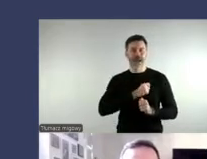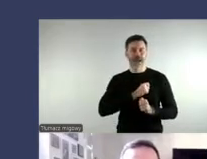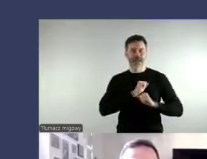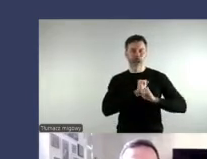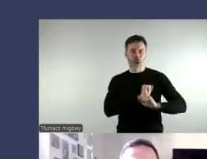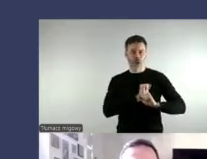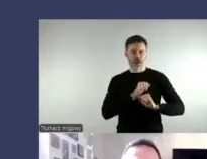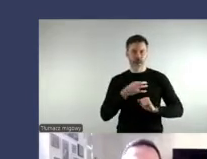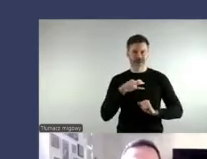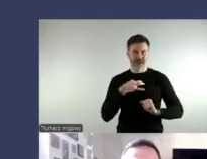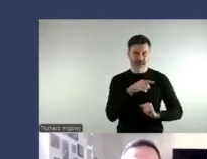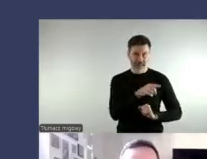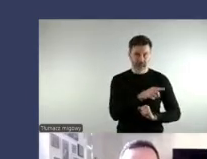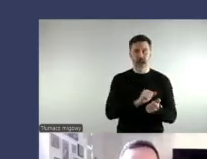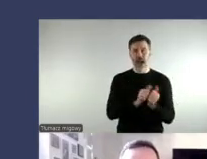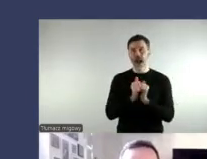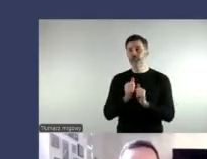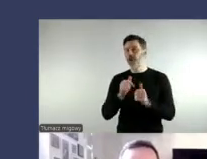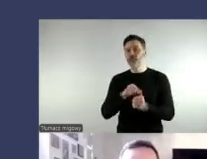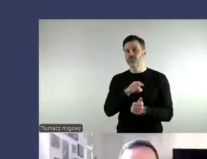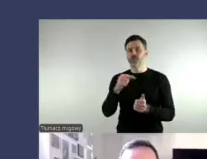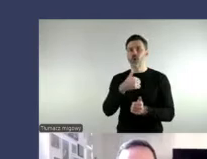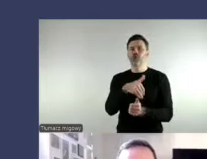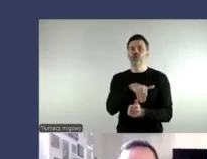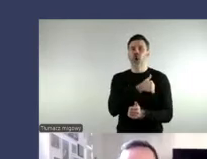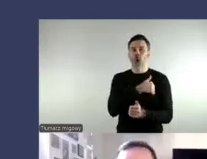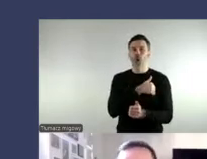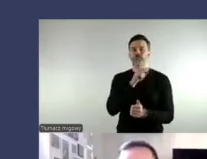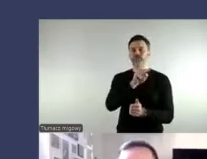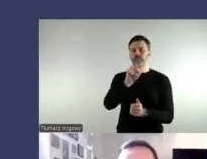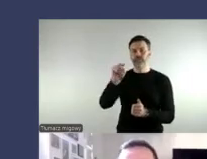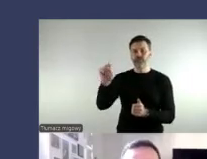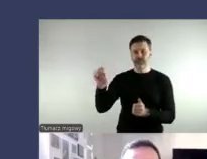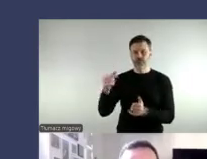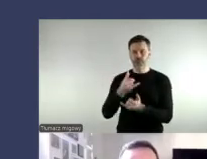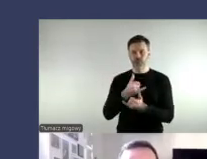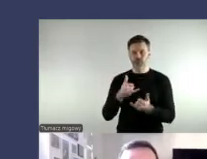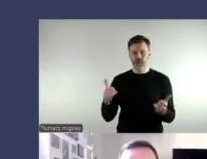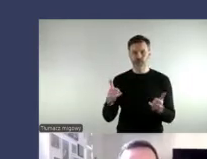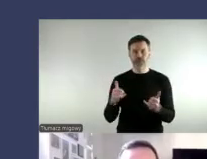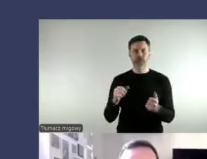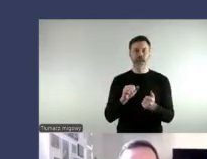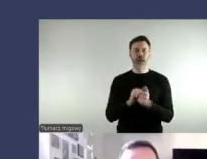that are also our partners, schools, all education